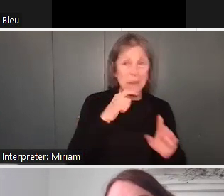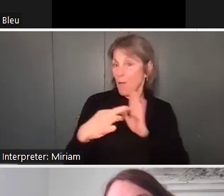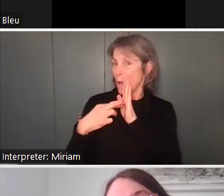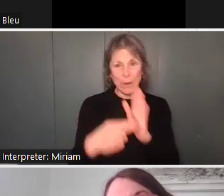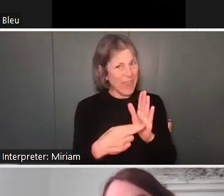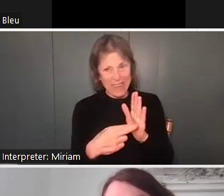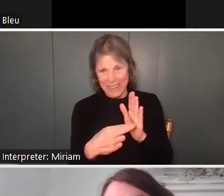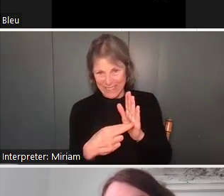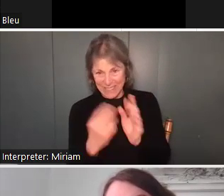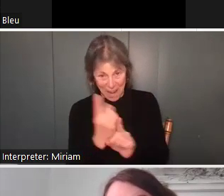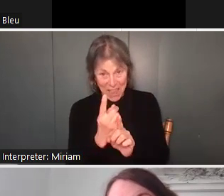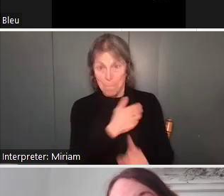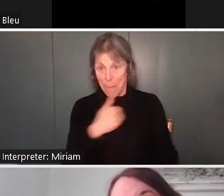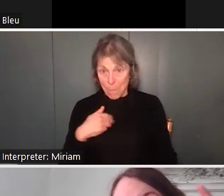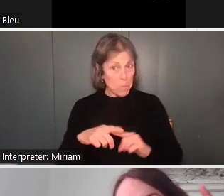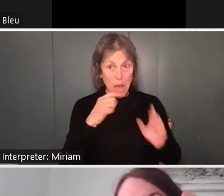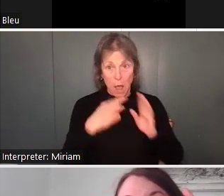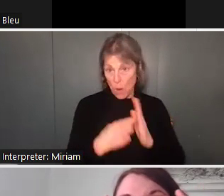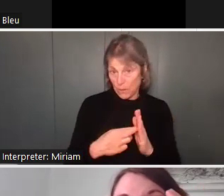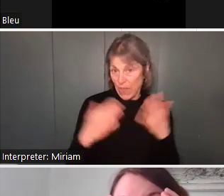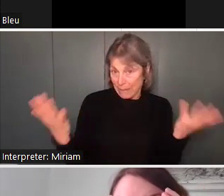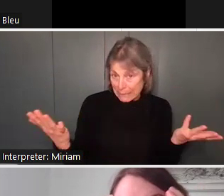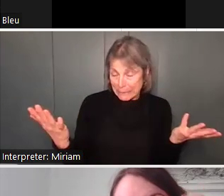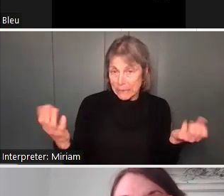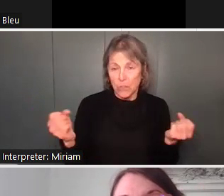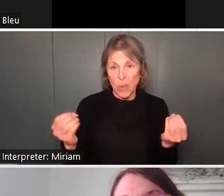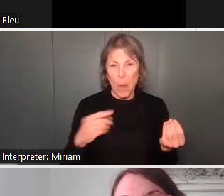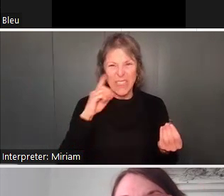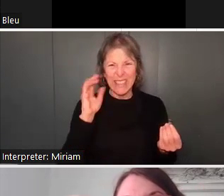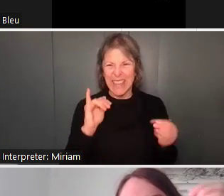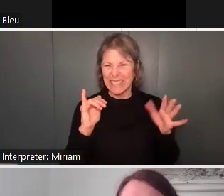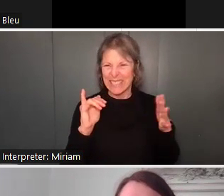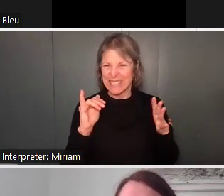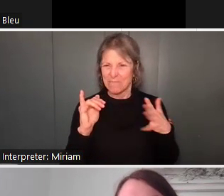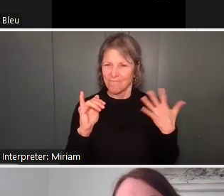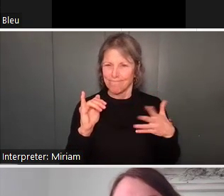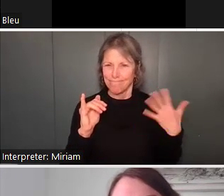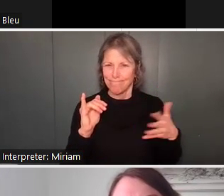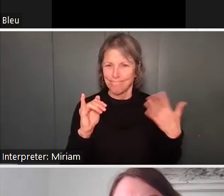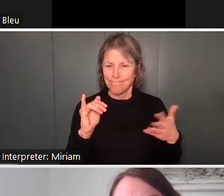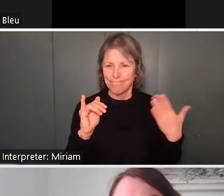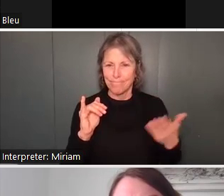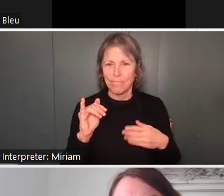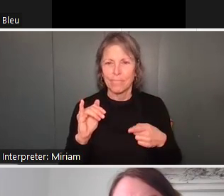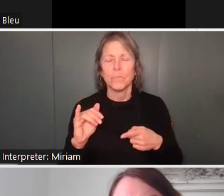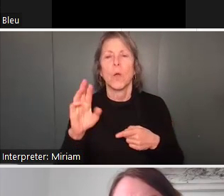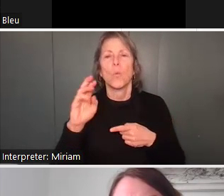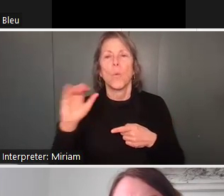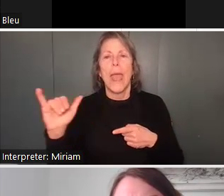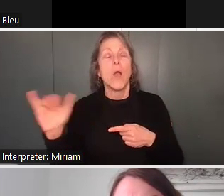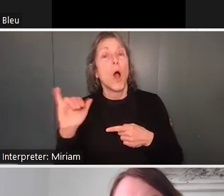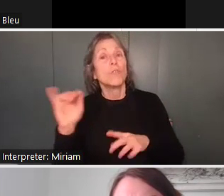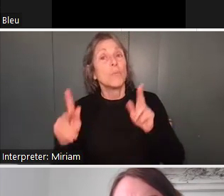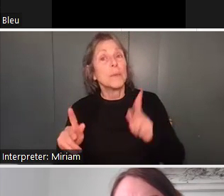the arts Yeah, organization. that's true. And so I think that that's And there are also people in marketing in this